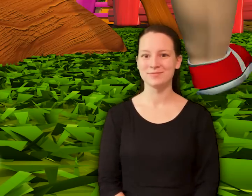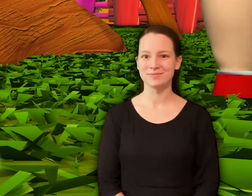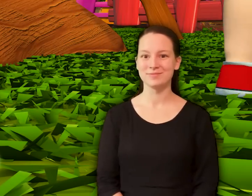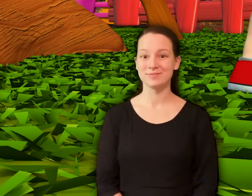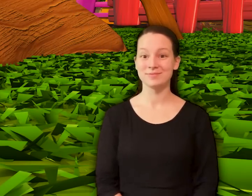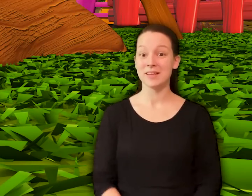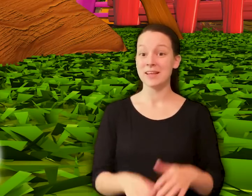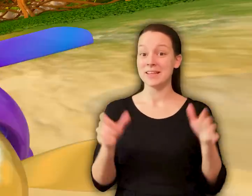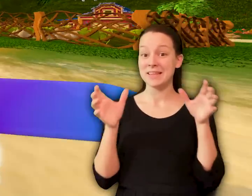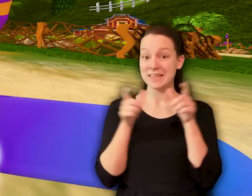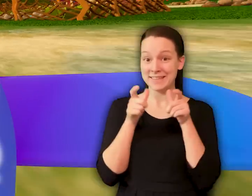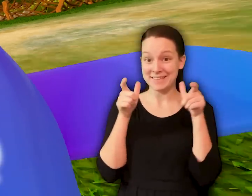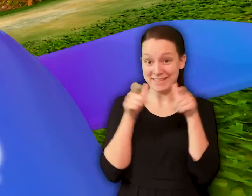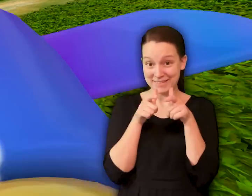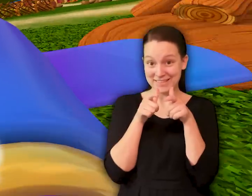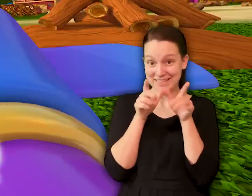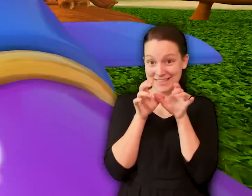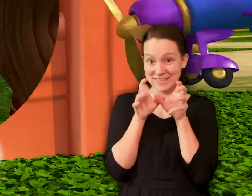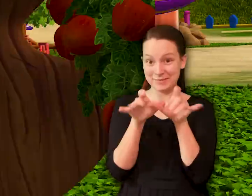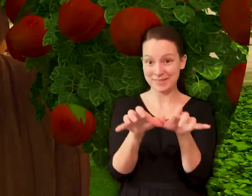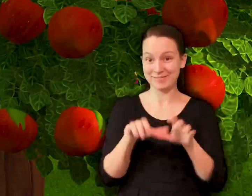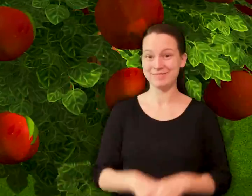cat the iny wiy